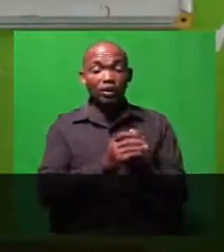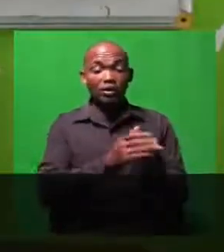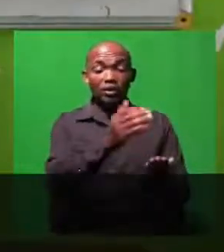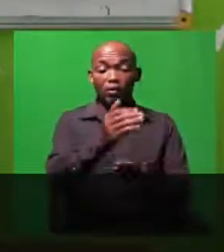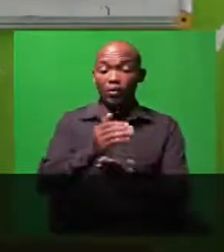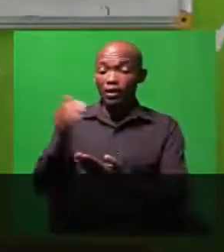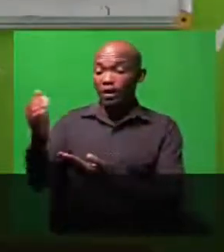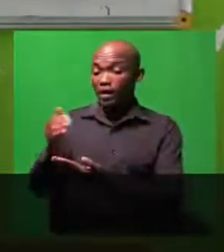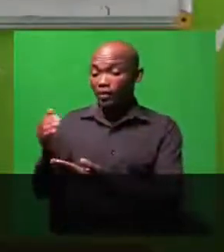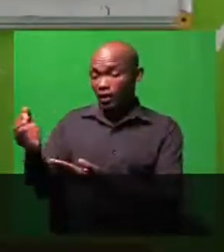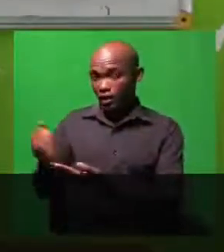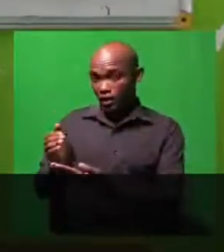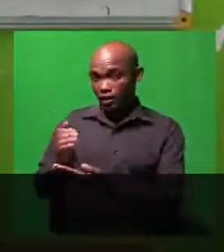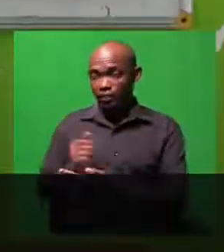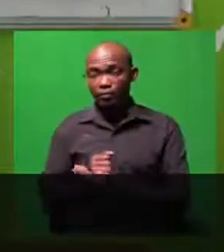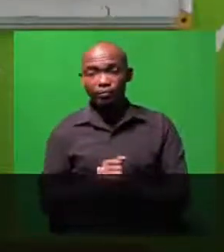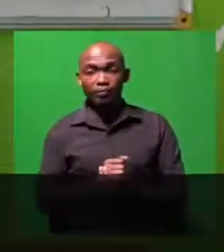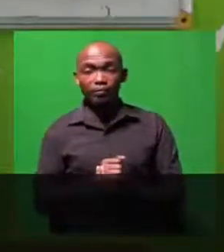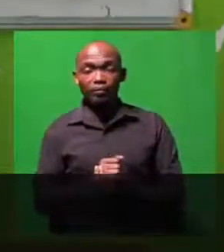Hunting